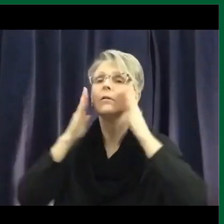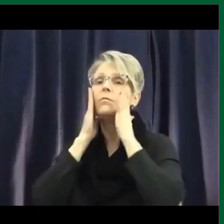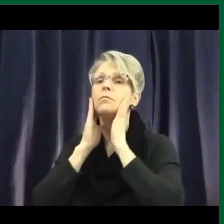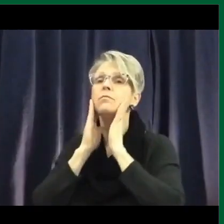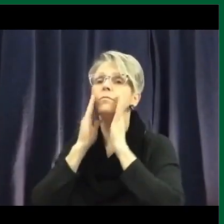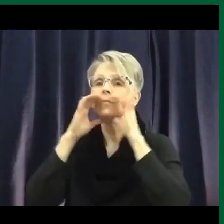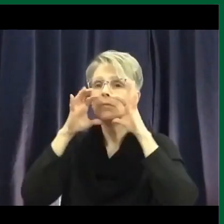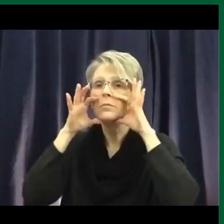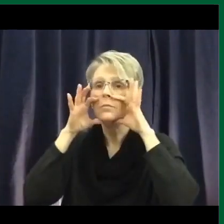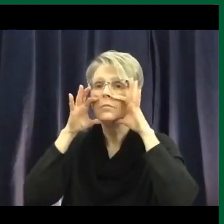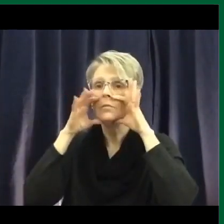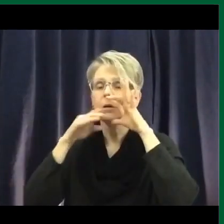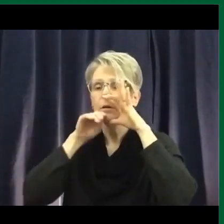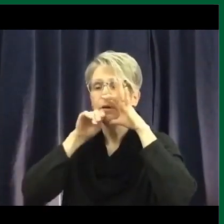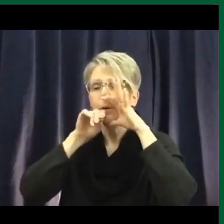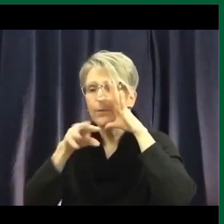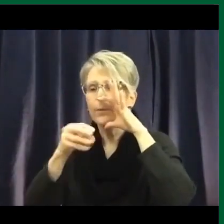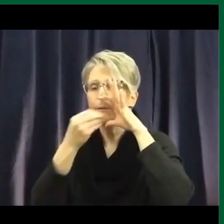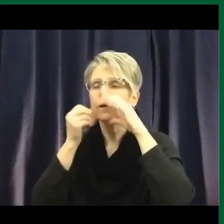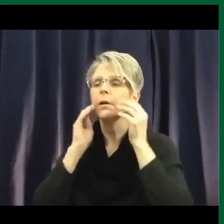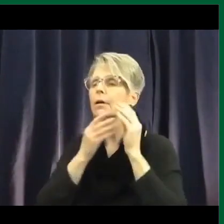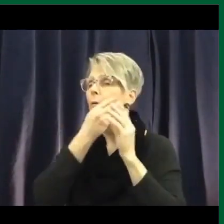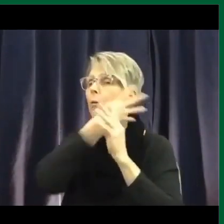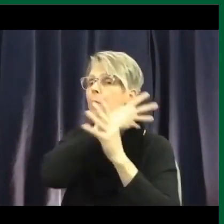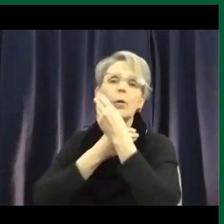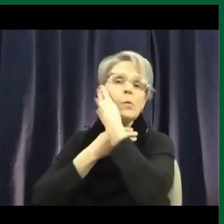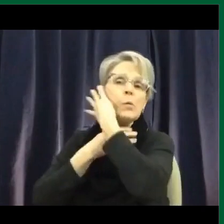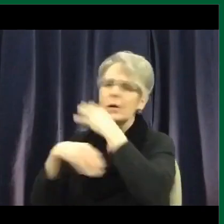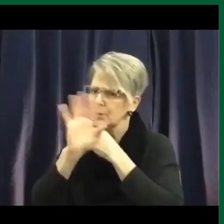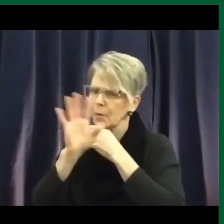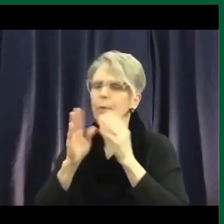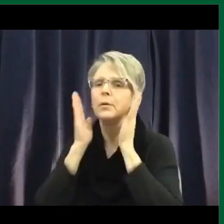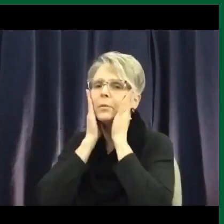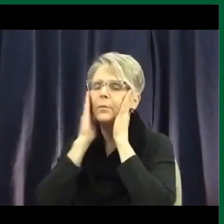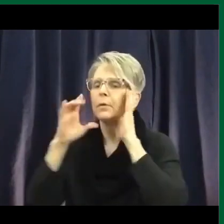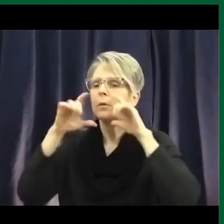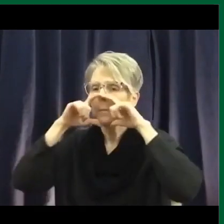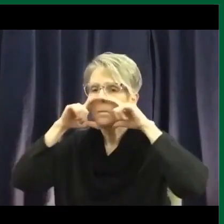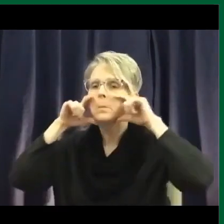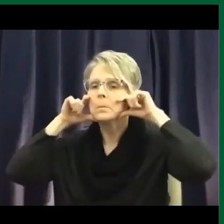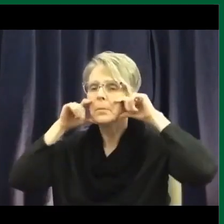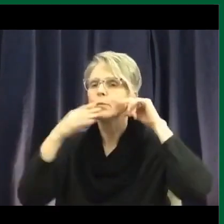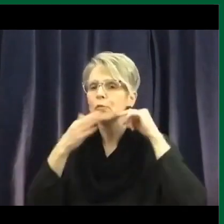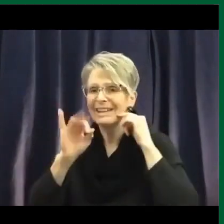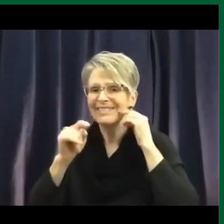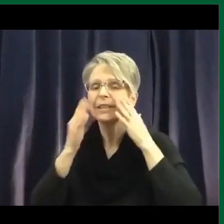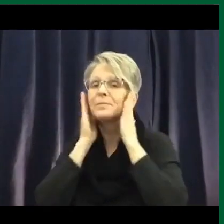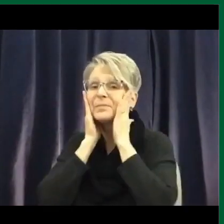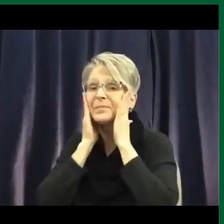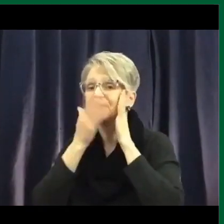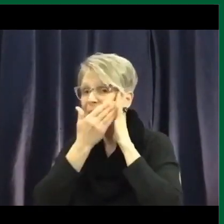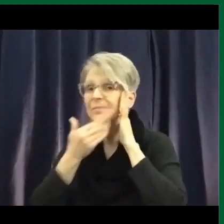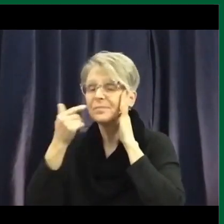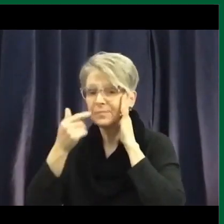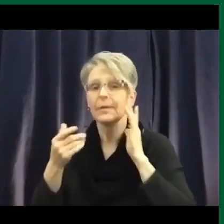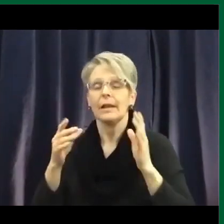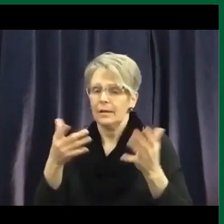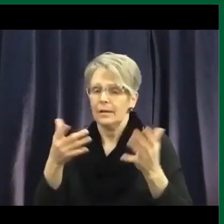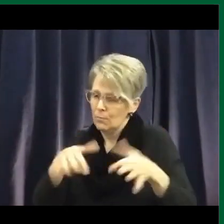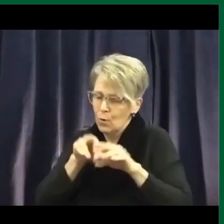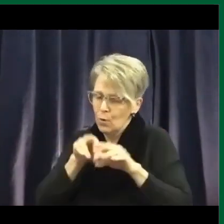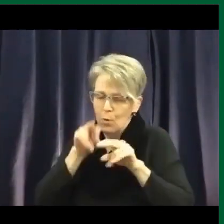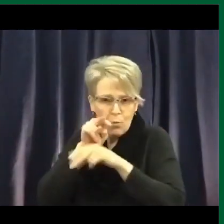out from the front of the mask, not leaking from the sides. Those little things I think we need to pay more attention to than ever before. And